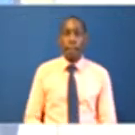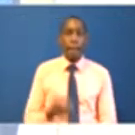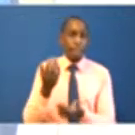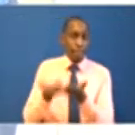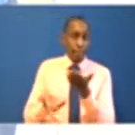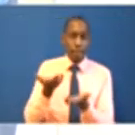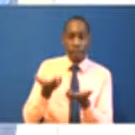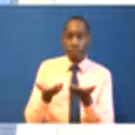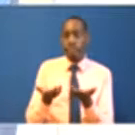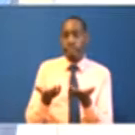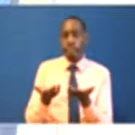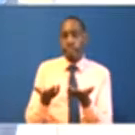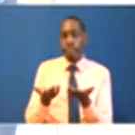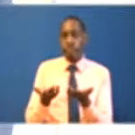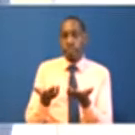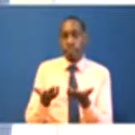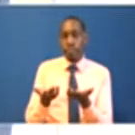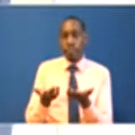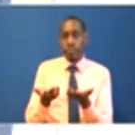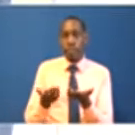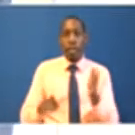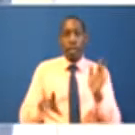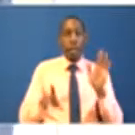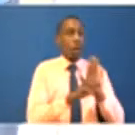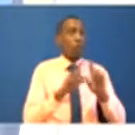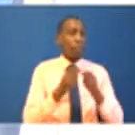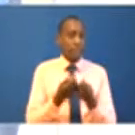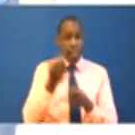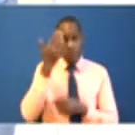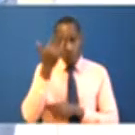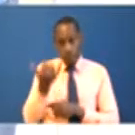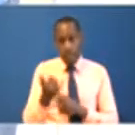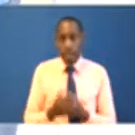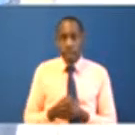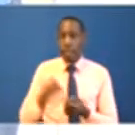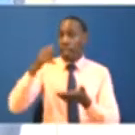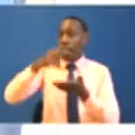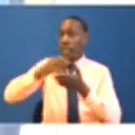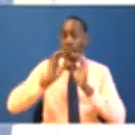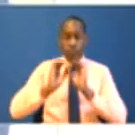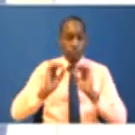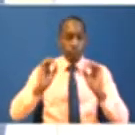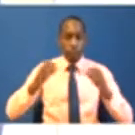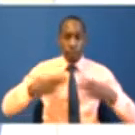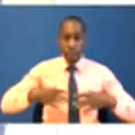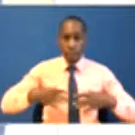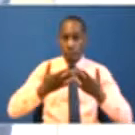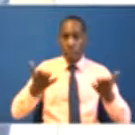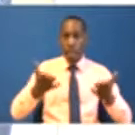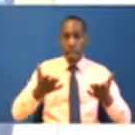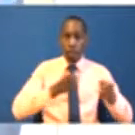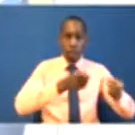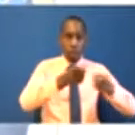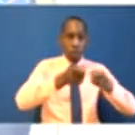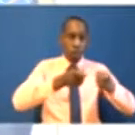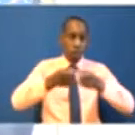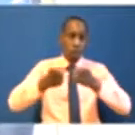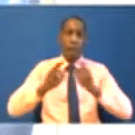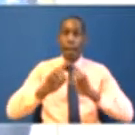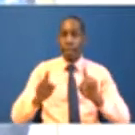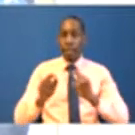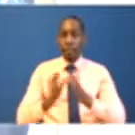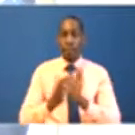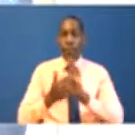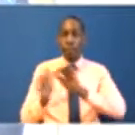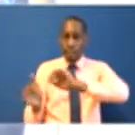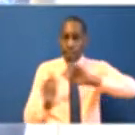maybe for a lack of a better word it was illegal but it did not involve the people who are being governed but that